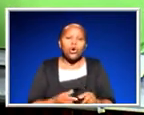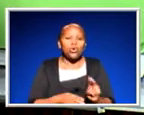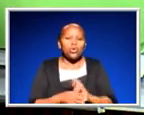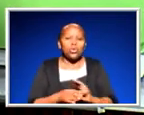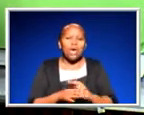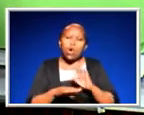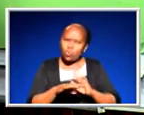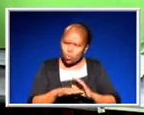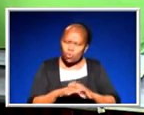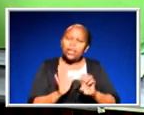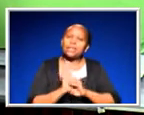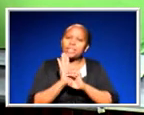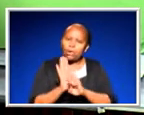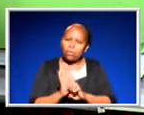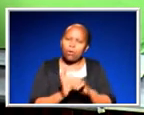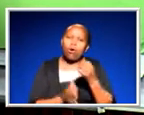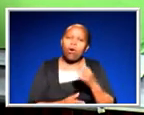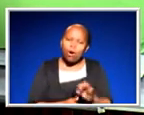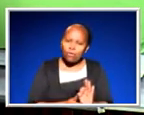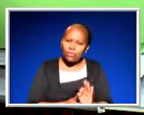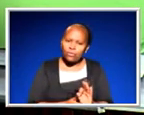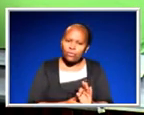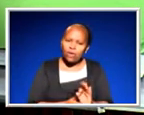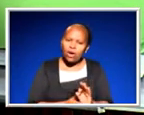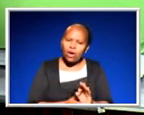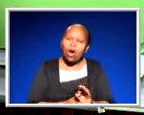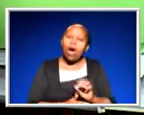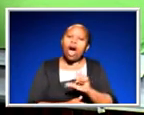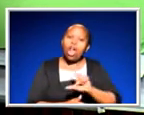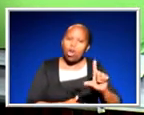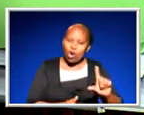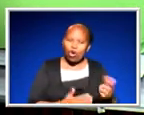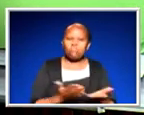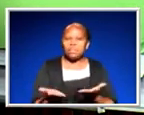good example of a local business.